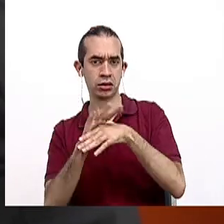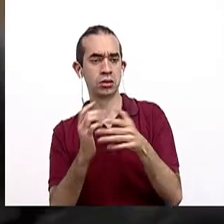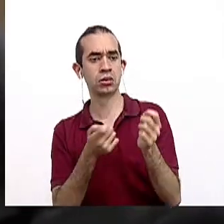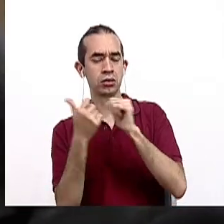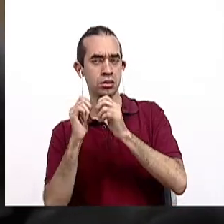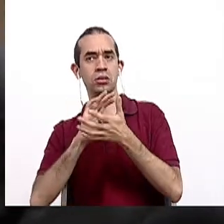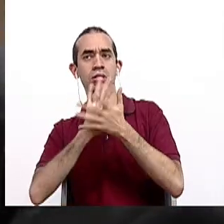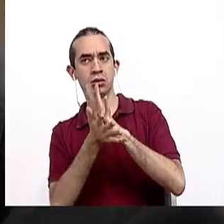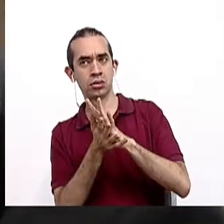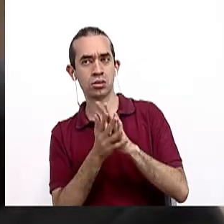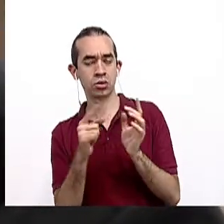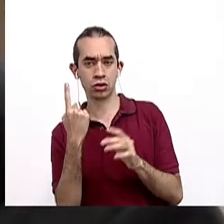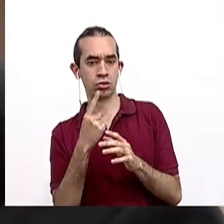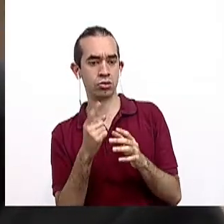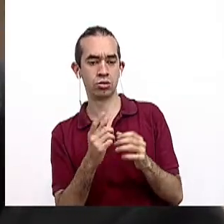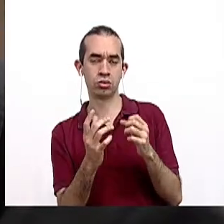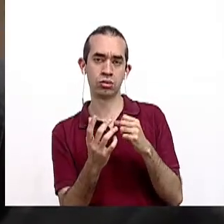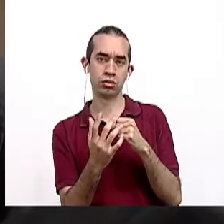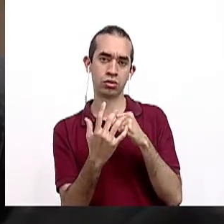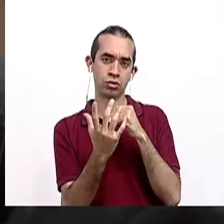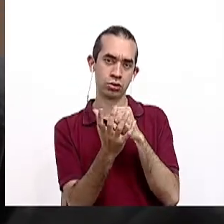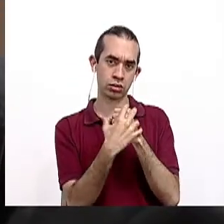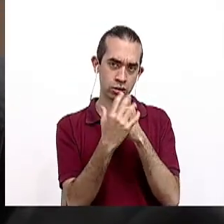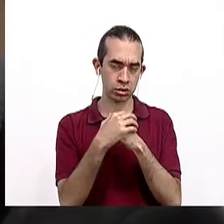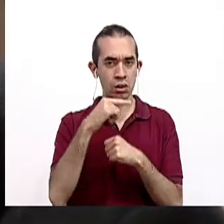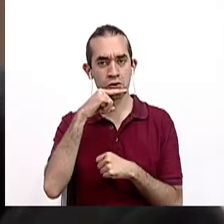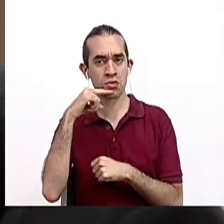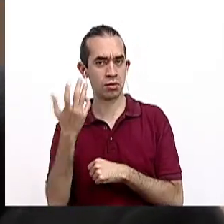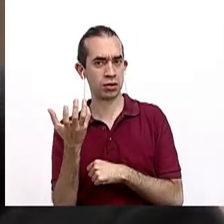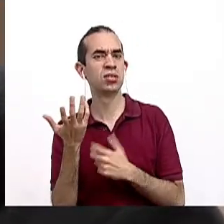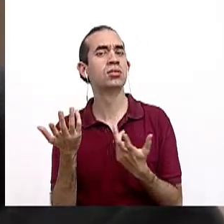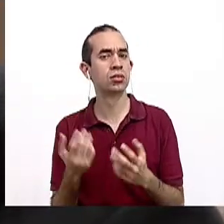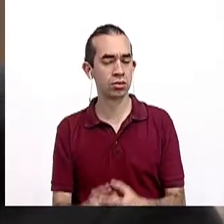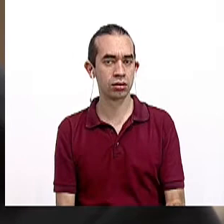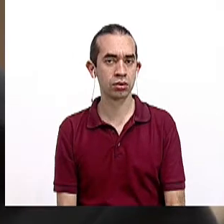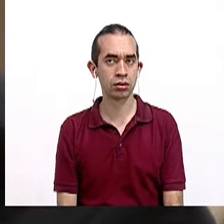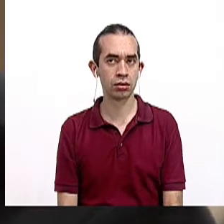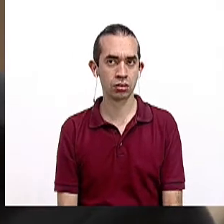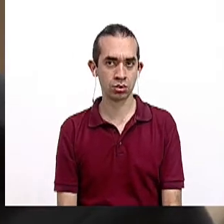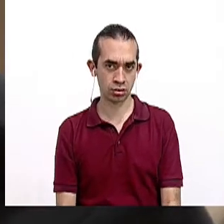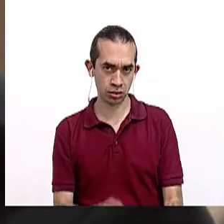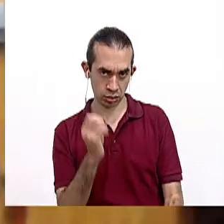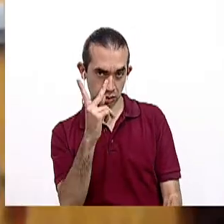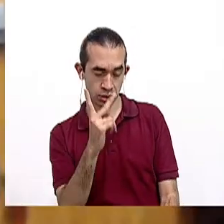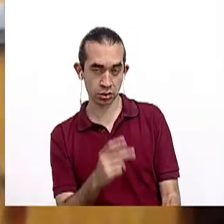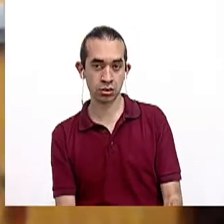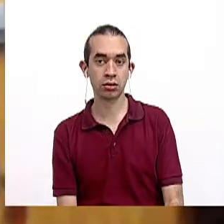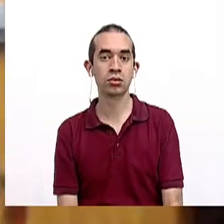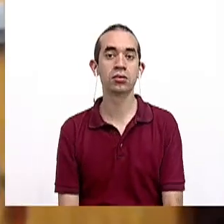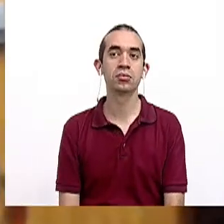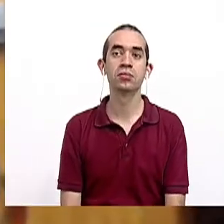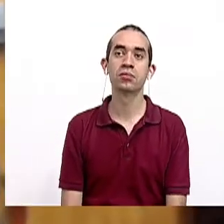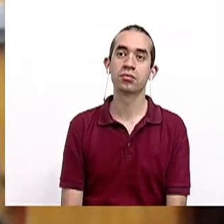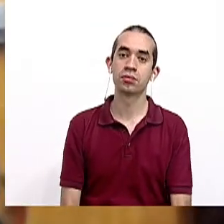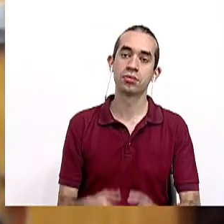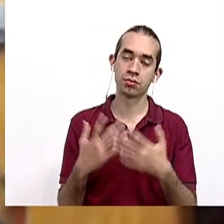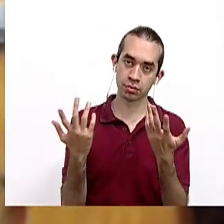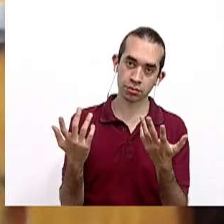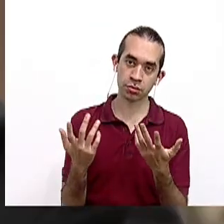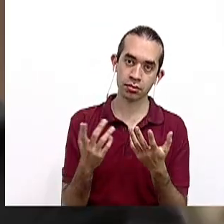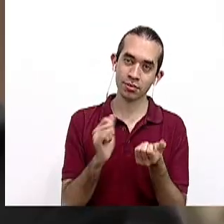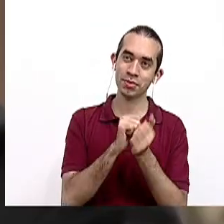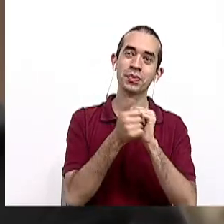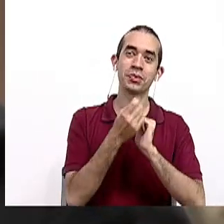cheese out, and then I'm just left with the tomato and the lettuce? Is that okay? Apart from the